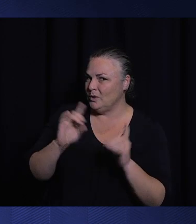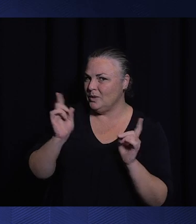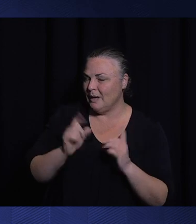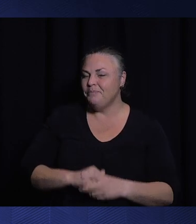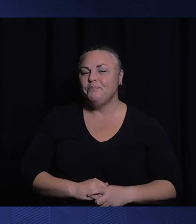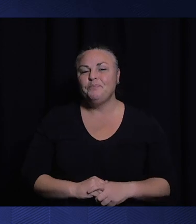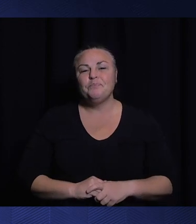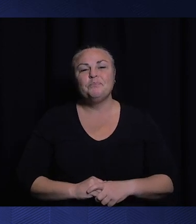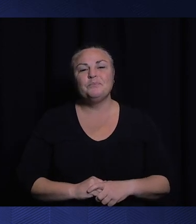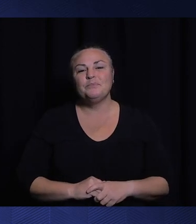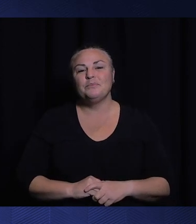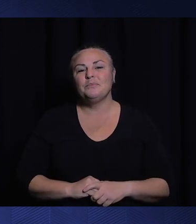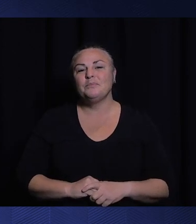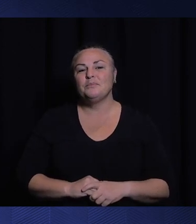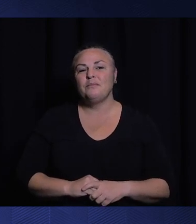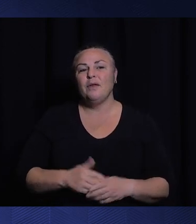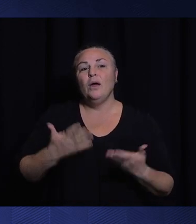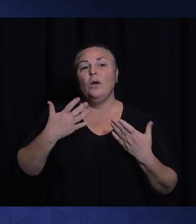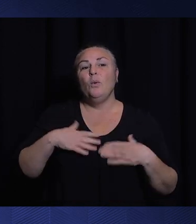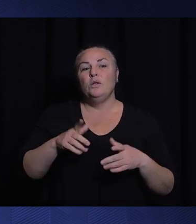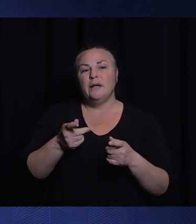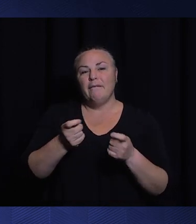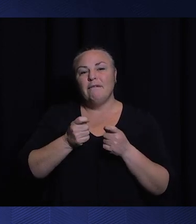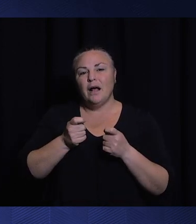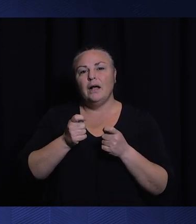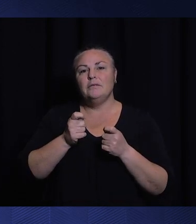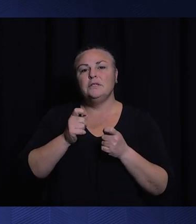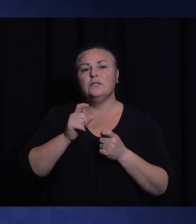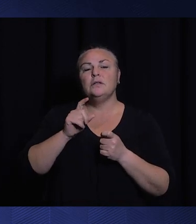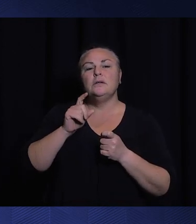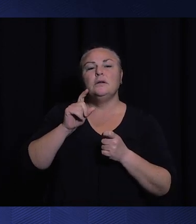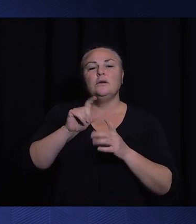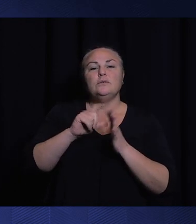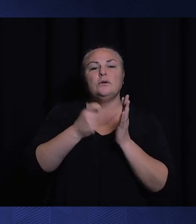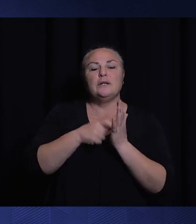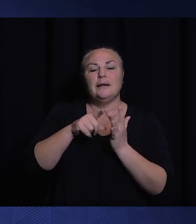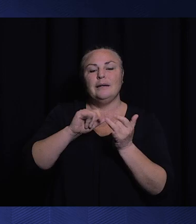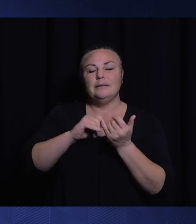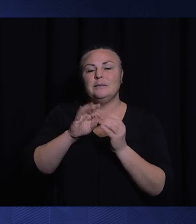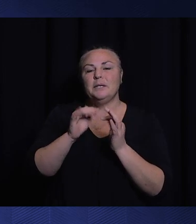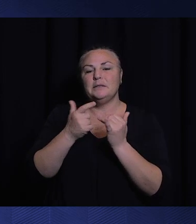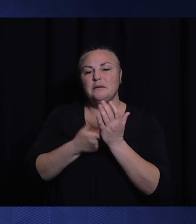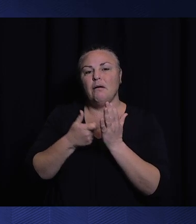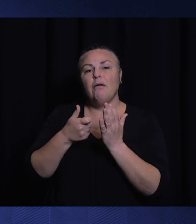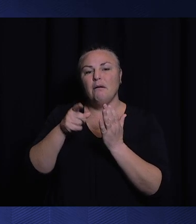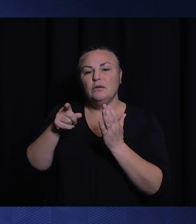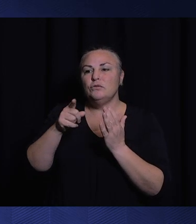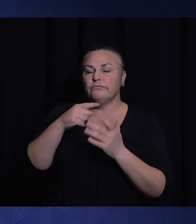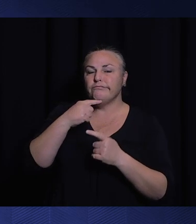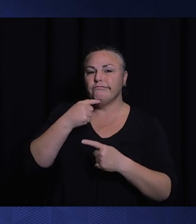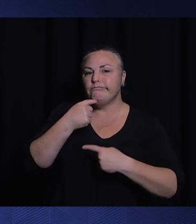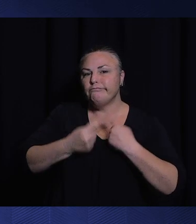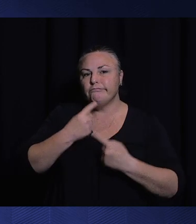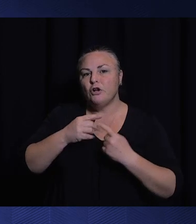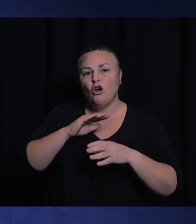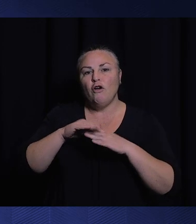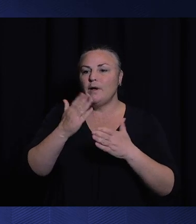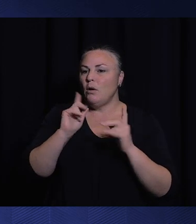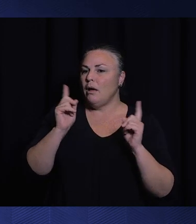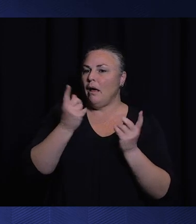To kick off, I would like to invite Mr. Jamie Isbister to offer some context setting and framing remarks to introduce the